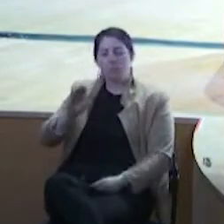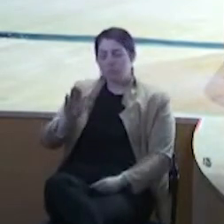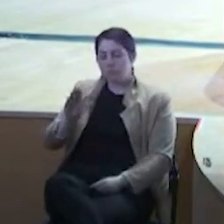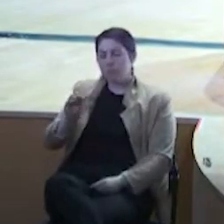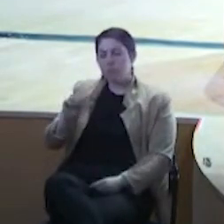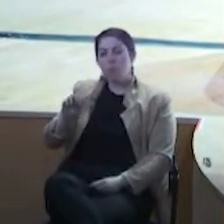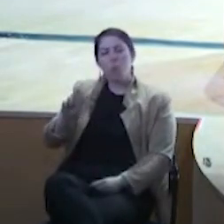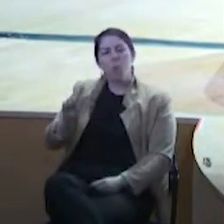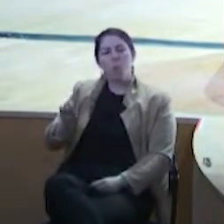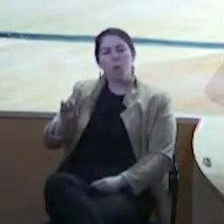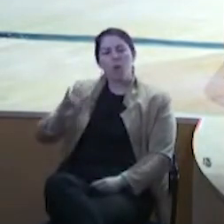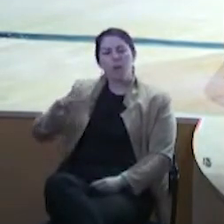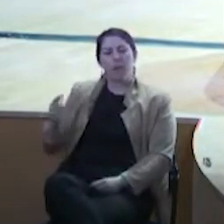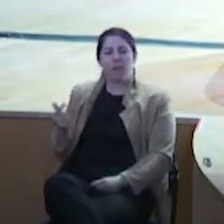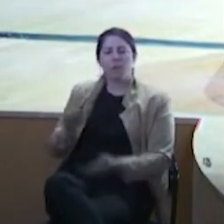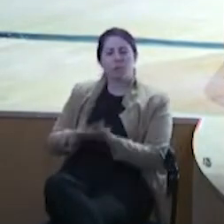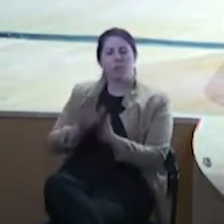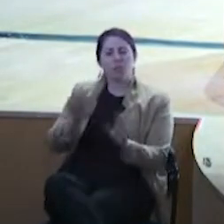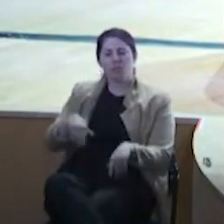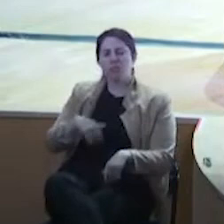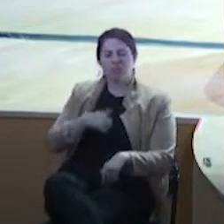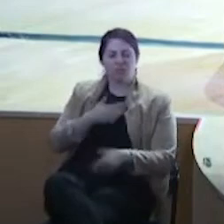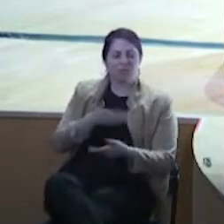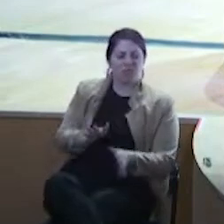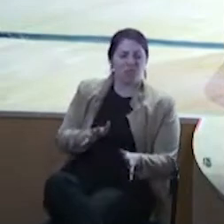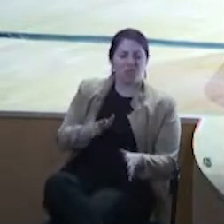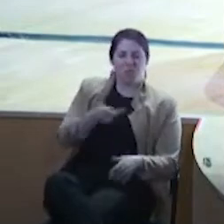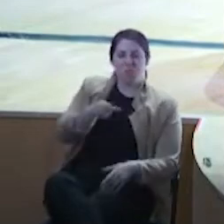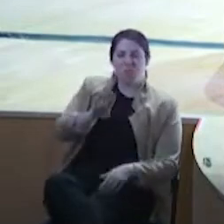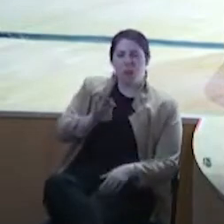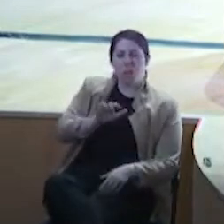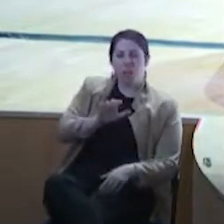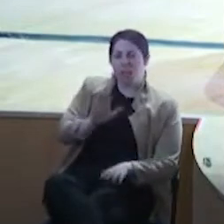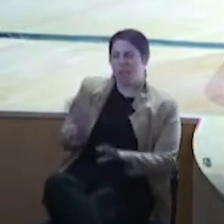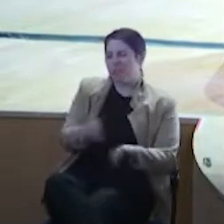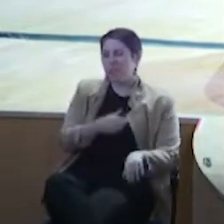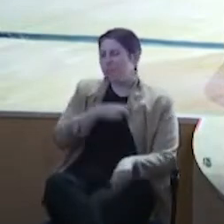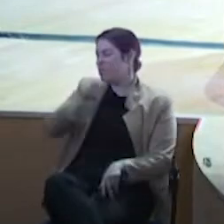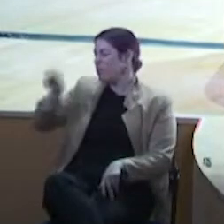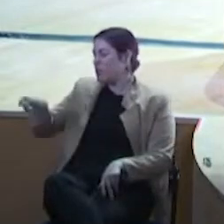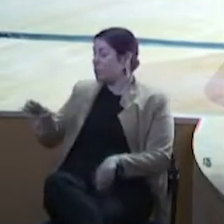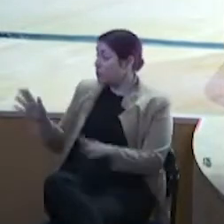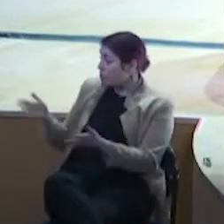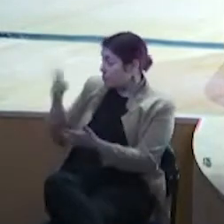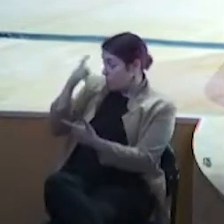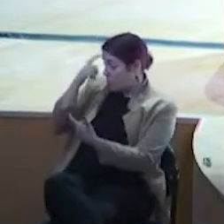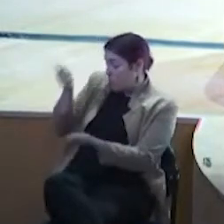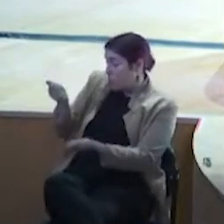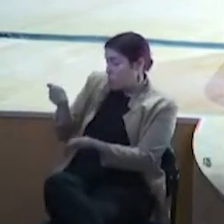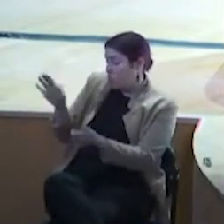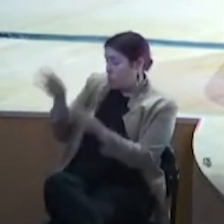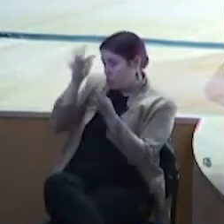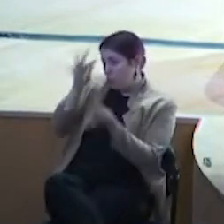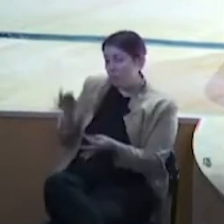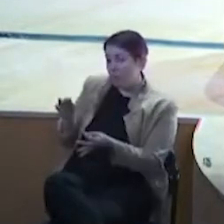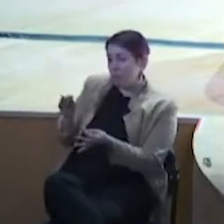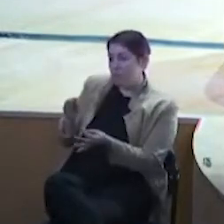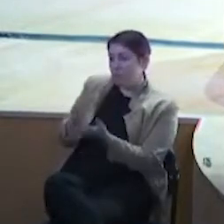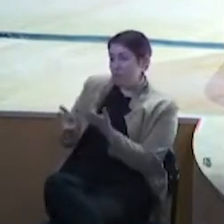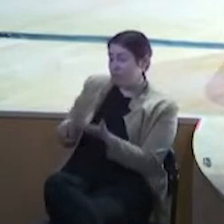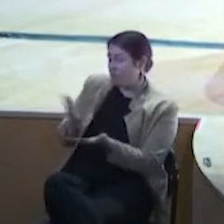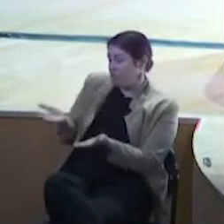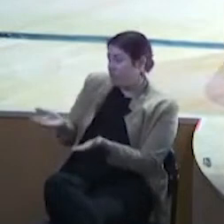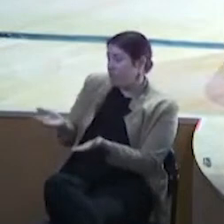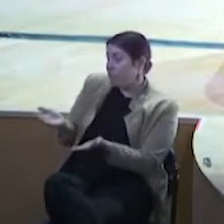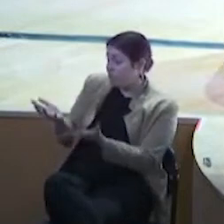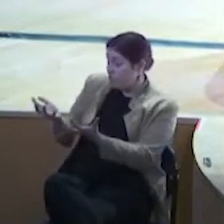schools, and I'm going to go to boarding school. And I says, well, you do that. Whatever you choose, it's your choice, and you know,